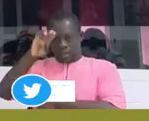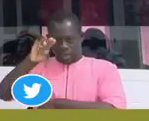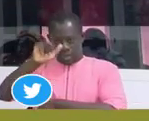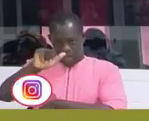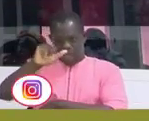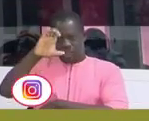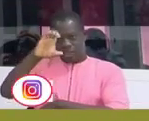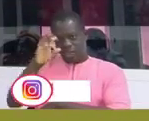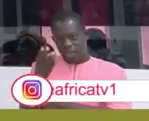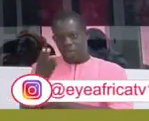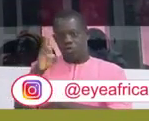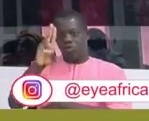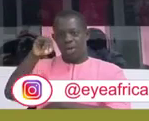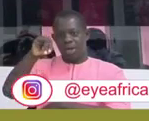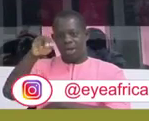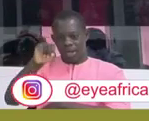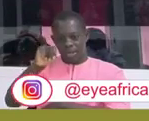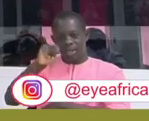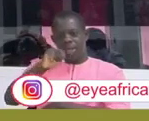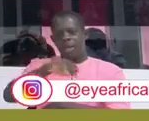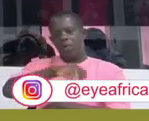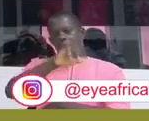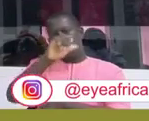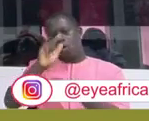Adamu and Abdulah,